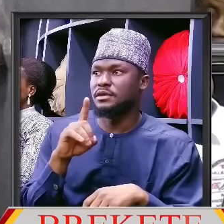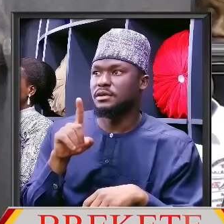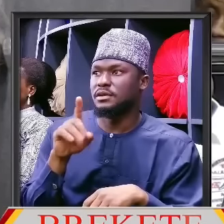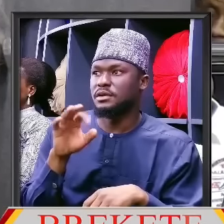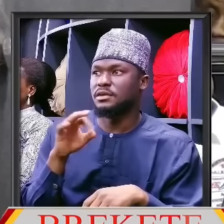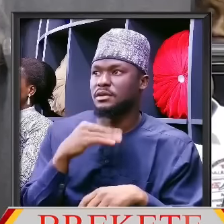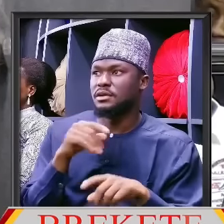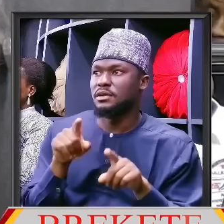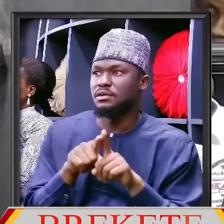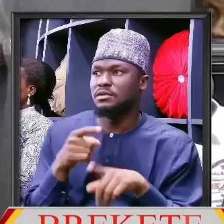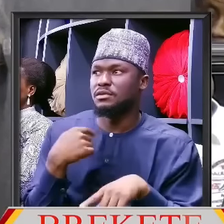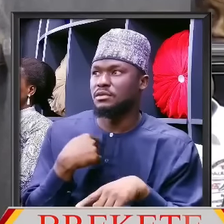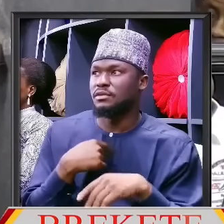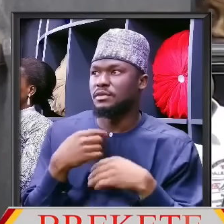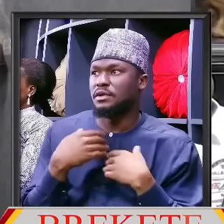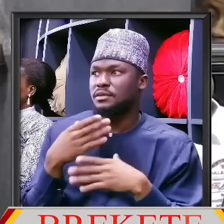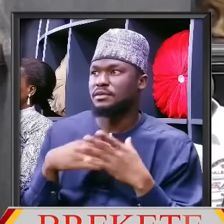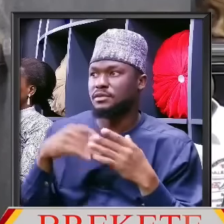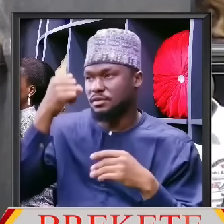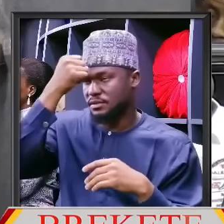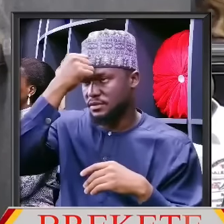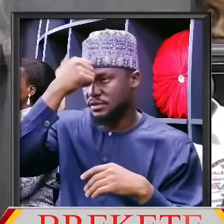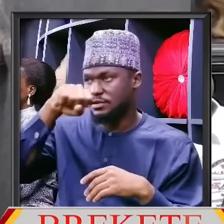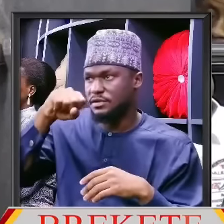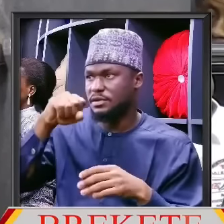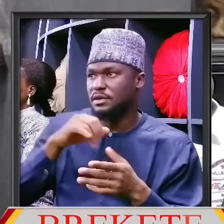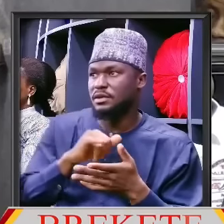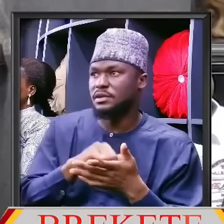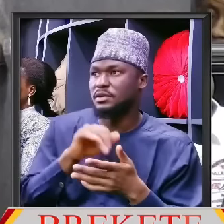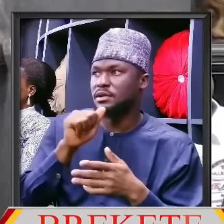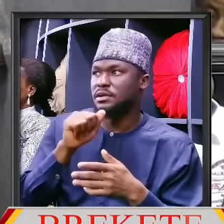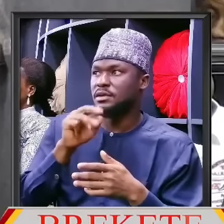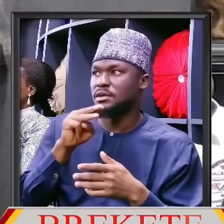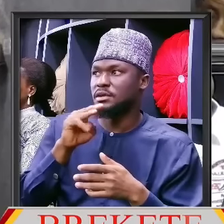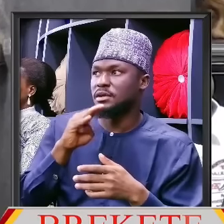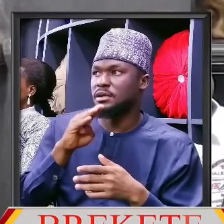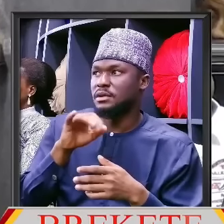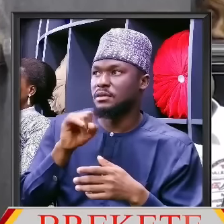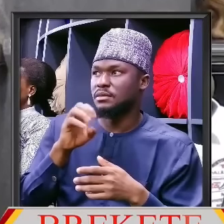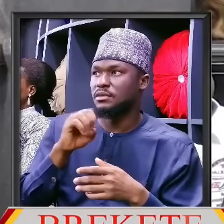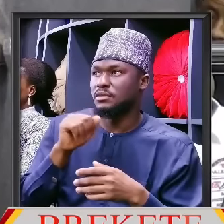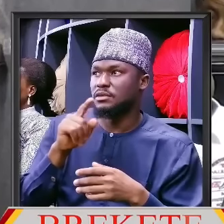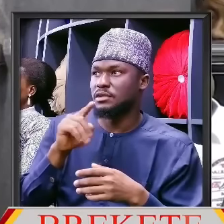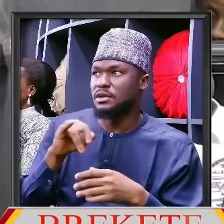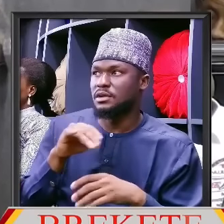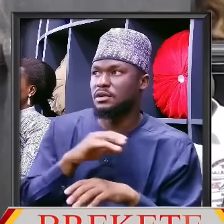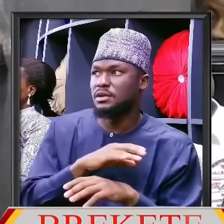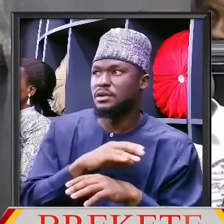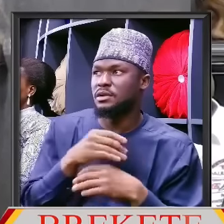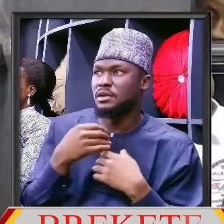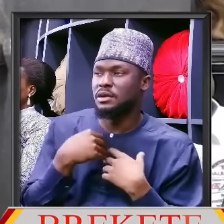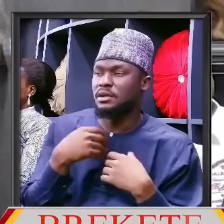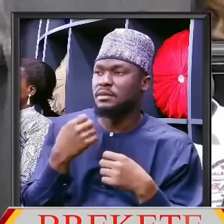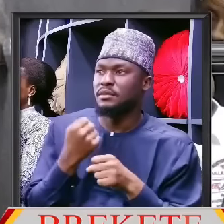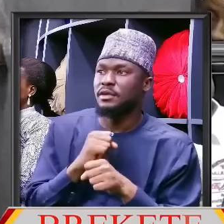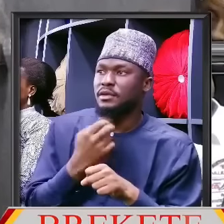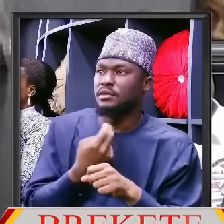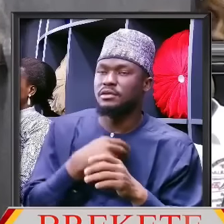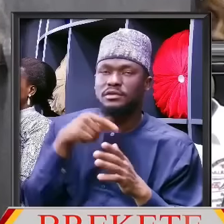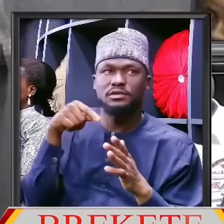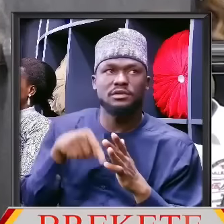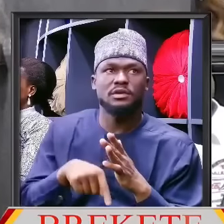get many ASUU strikes. With Ambrose Alli University, no cause, a national problem for us. All of